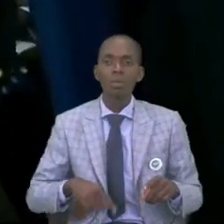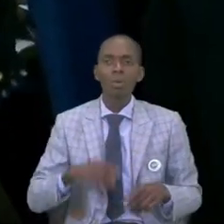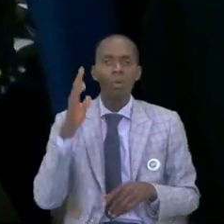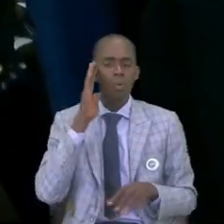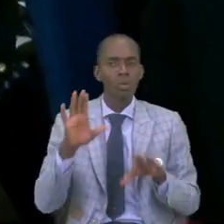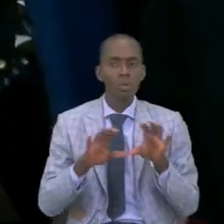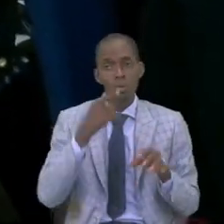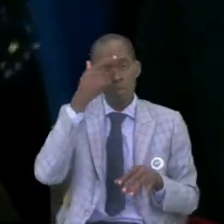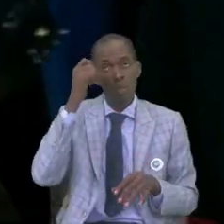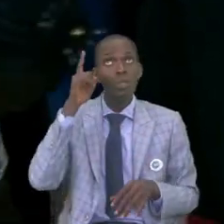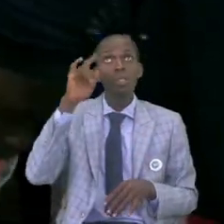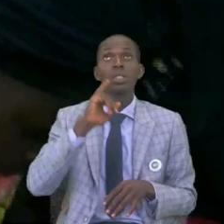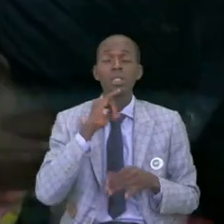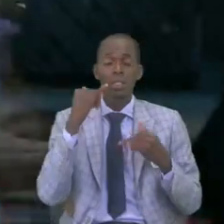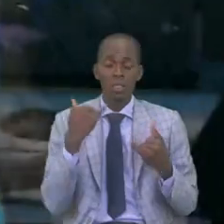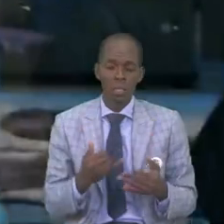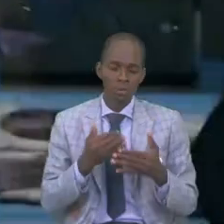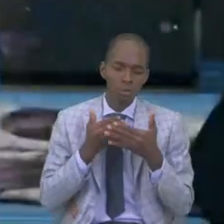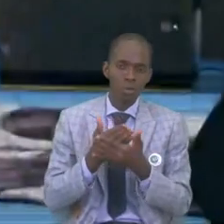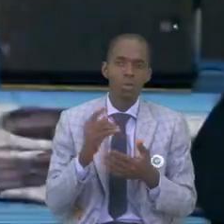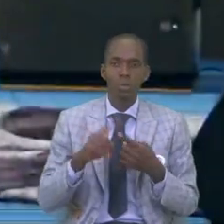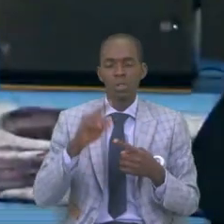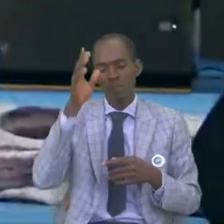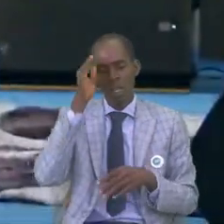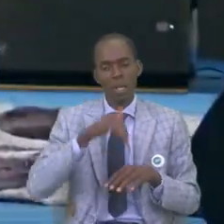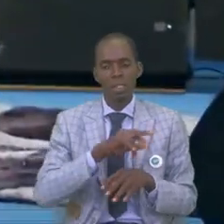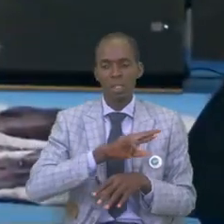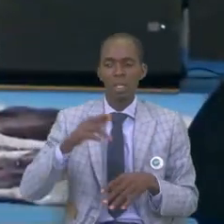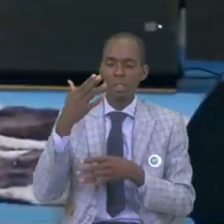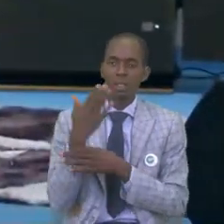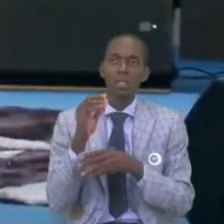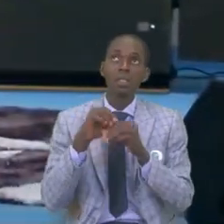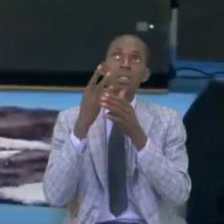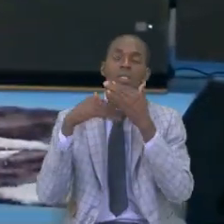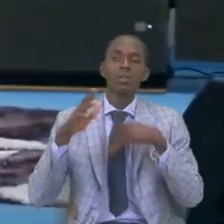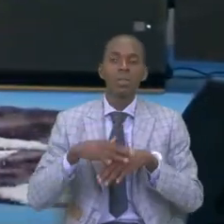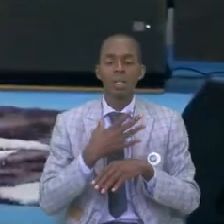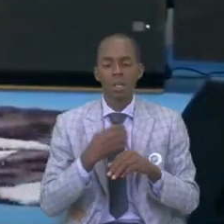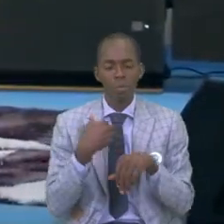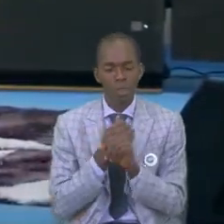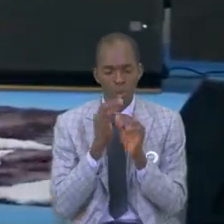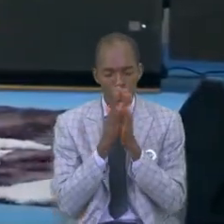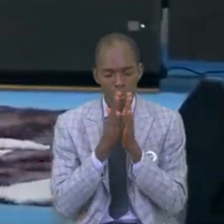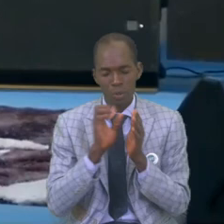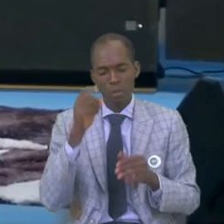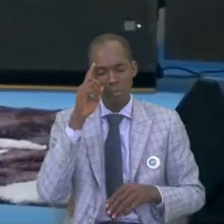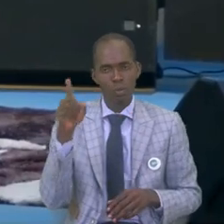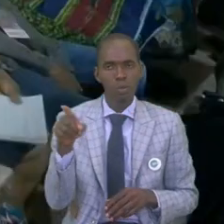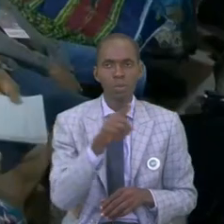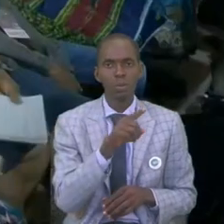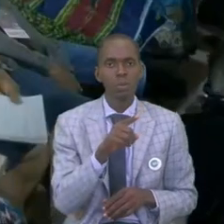now at the right hand of the Father and is making intercession for you. For